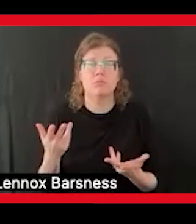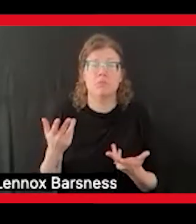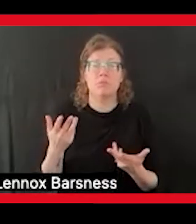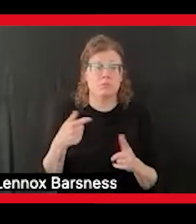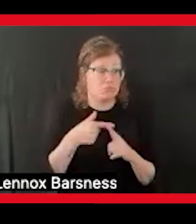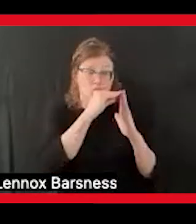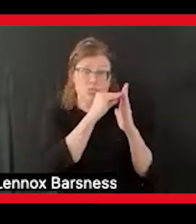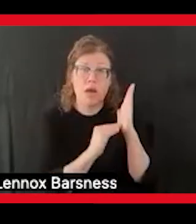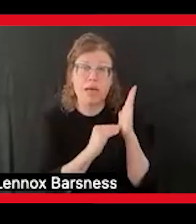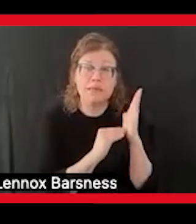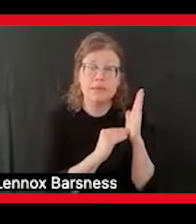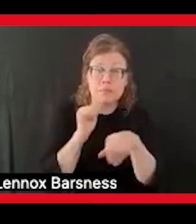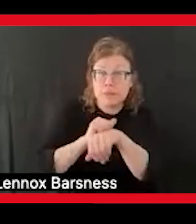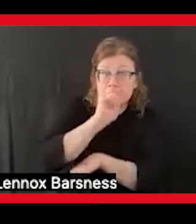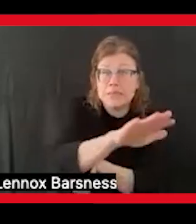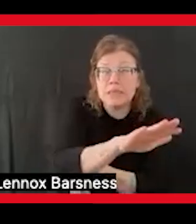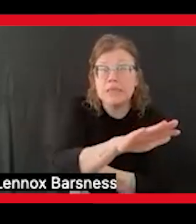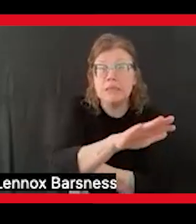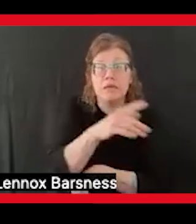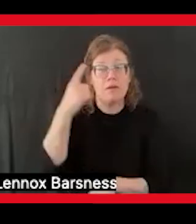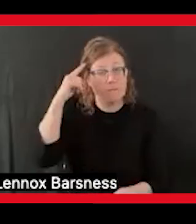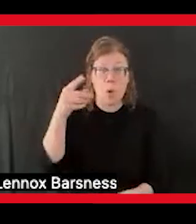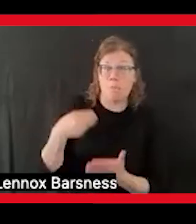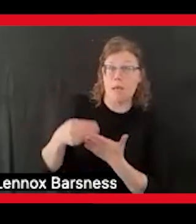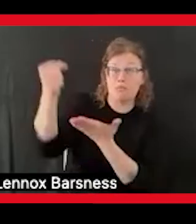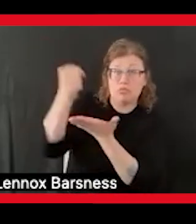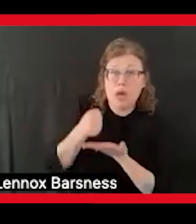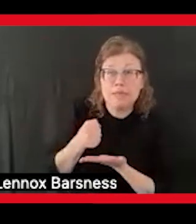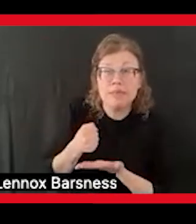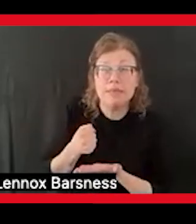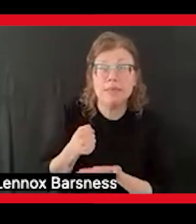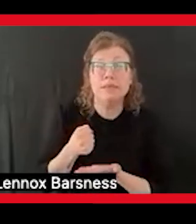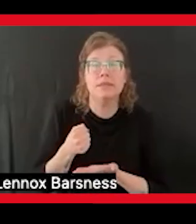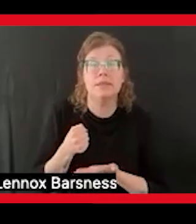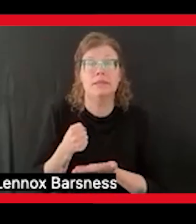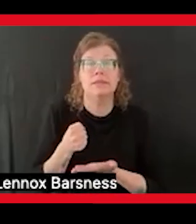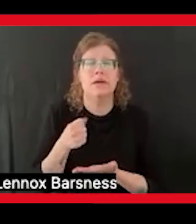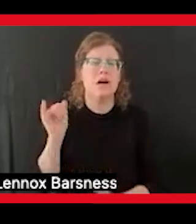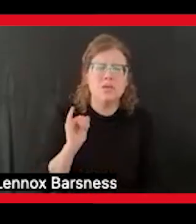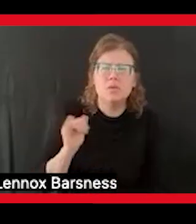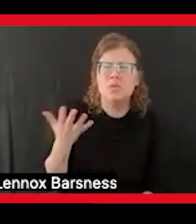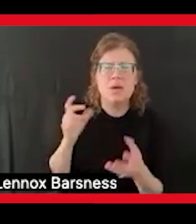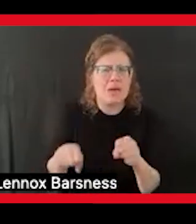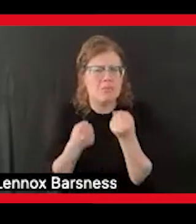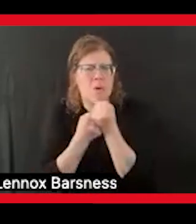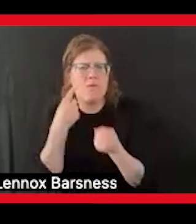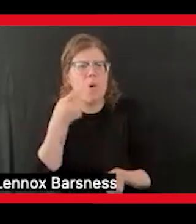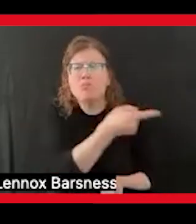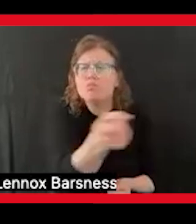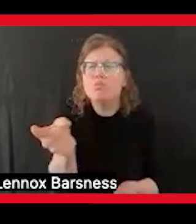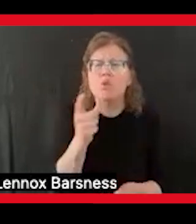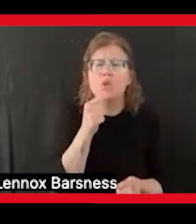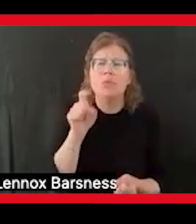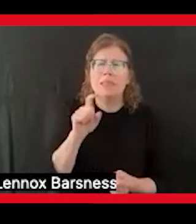after receiving a grant, such as understanding the agreement, sharing project updates, or submitting final